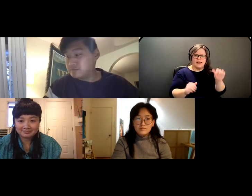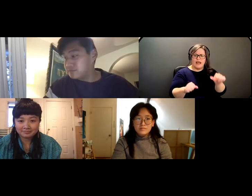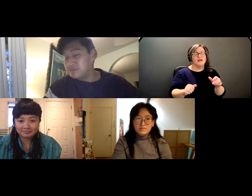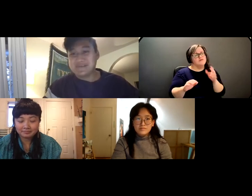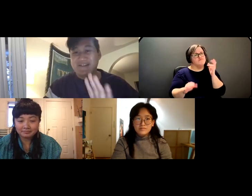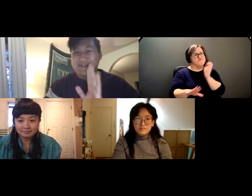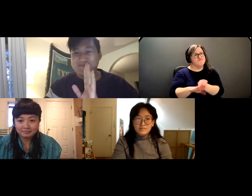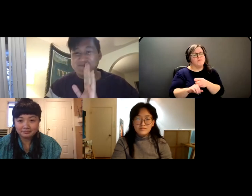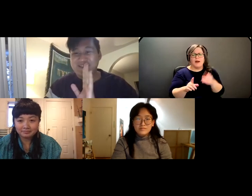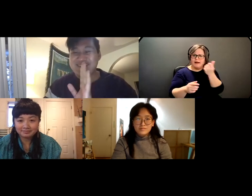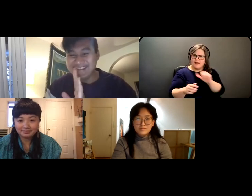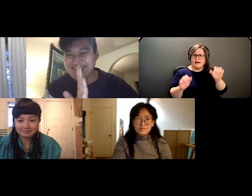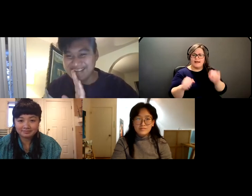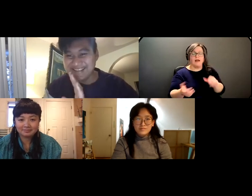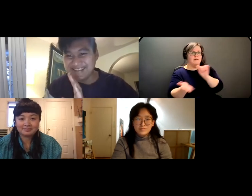Sorry.